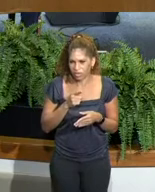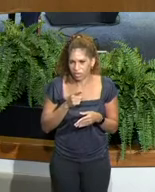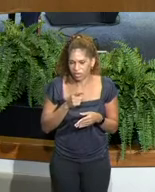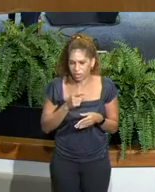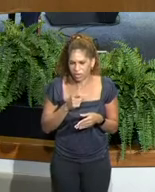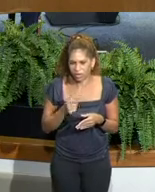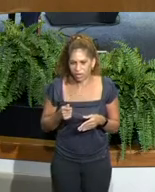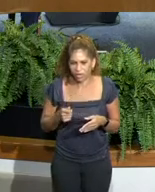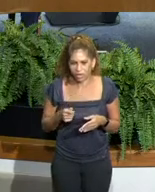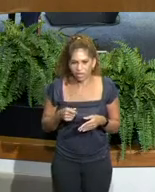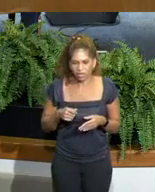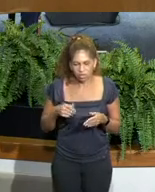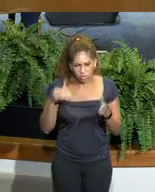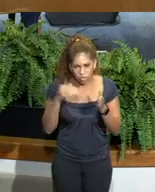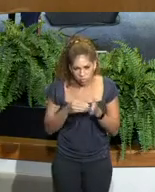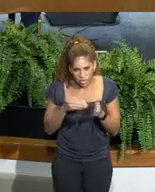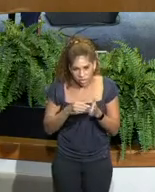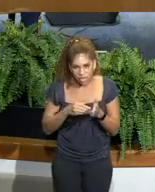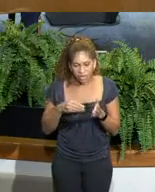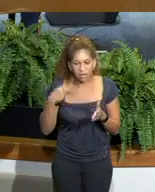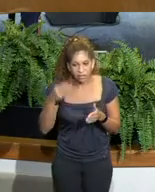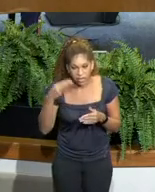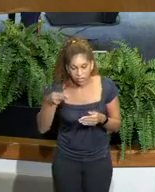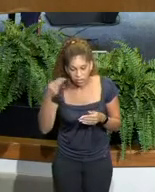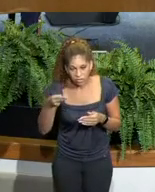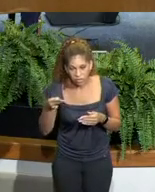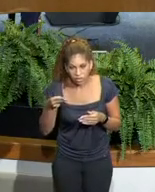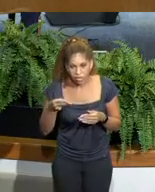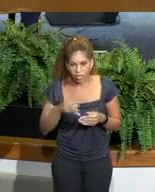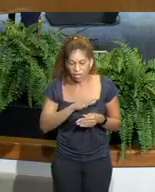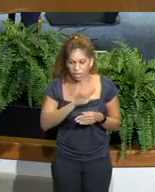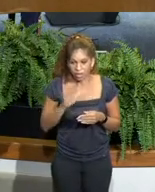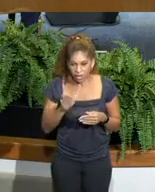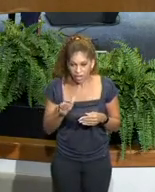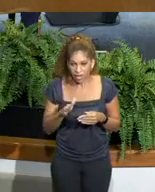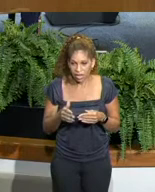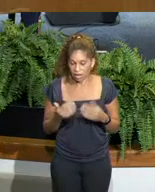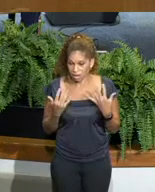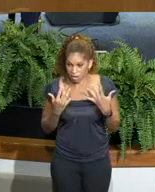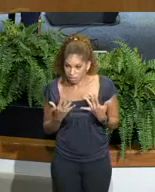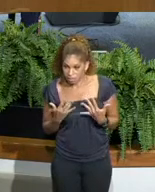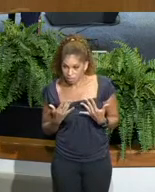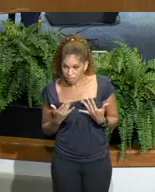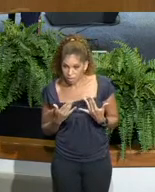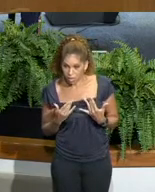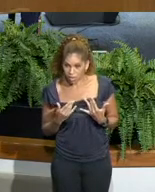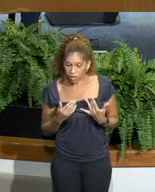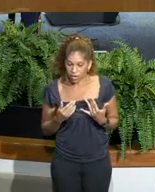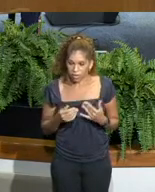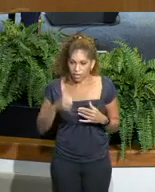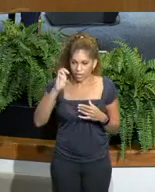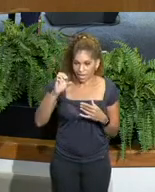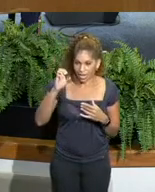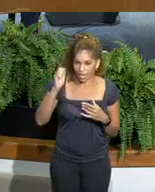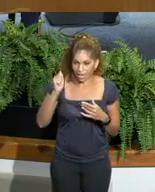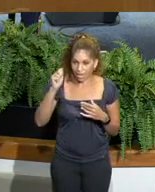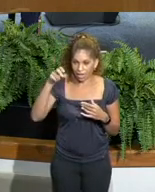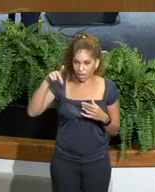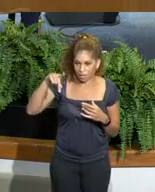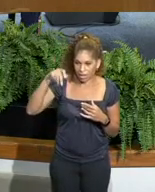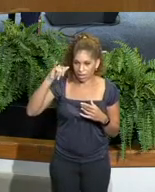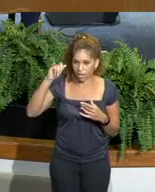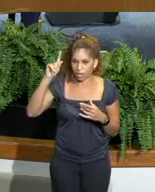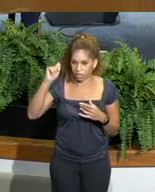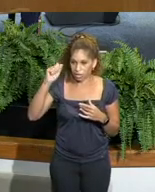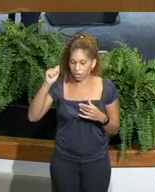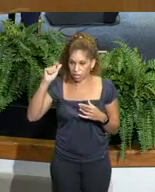cursory reading of history. You do remember that they burnt the Capitol down in the 1800s. You do remember Tulsa, right,